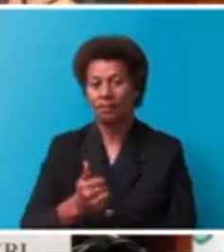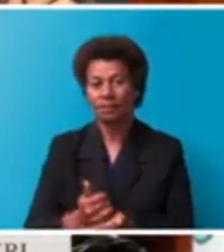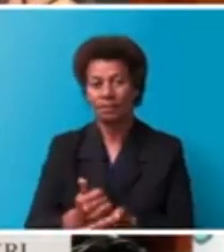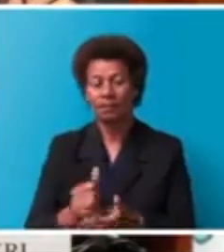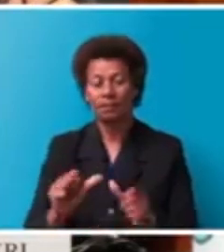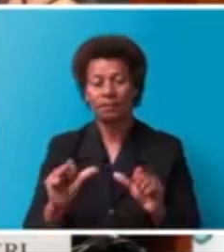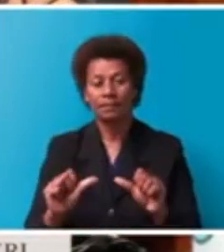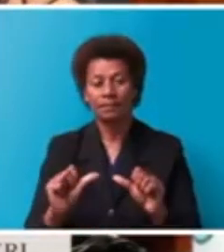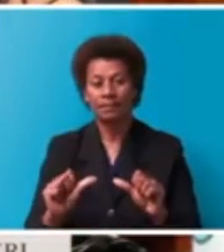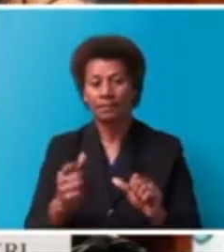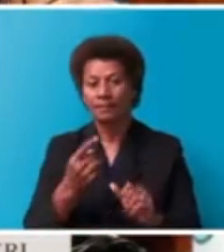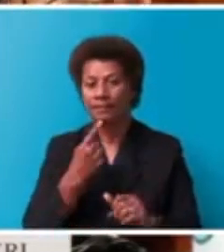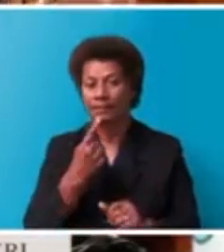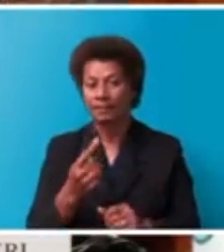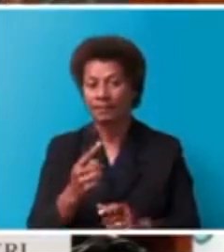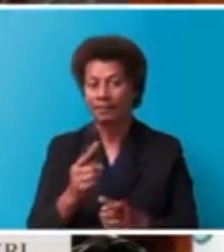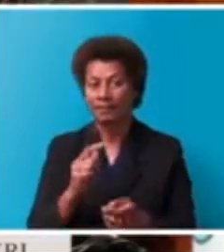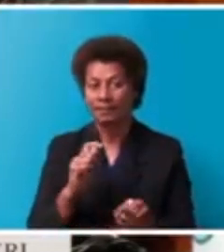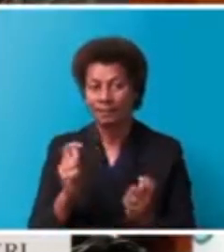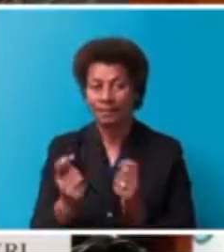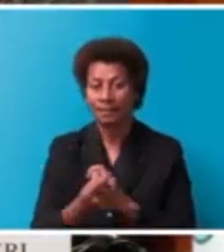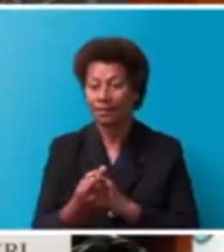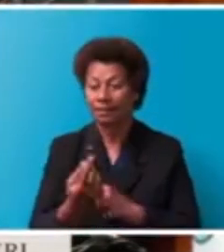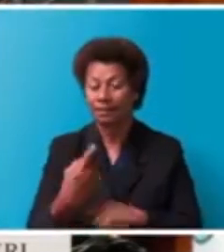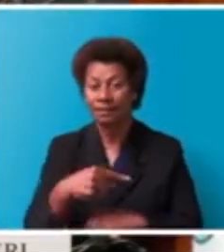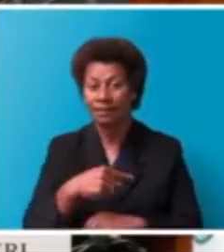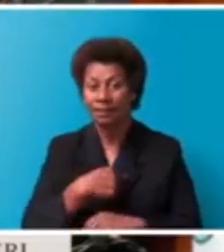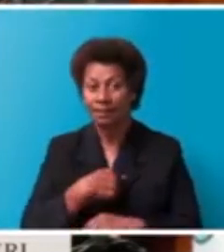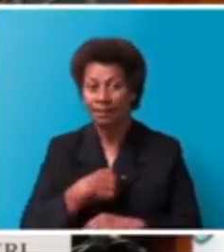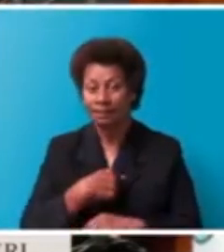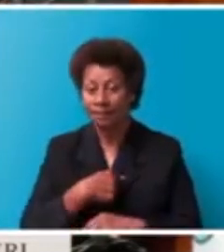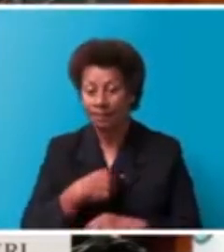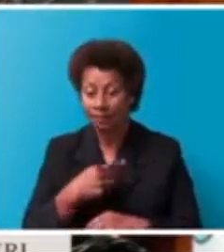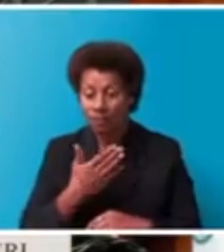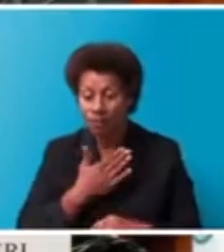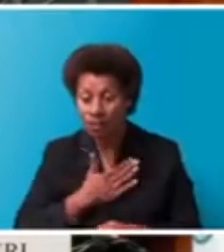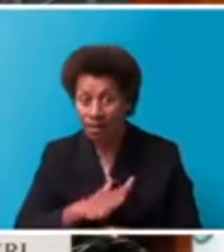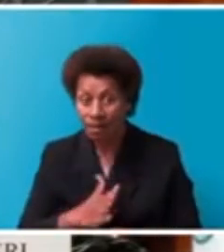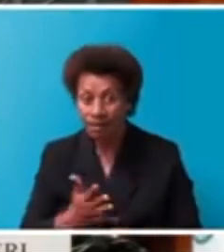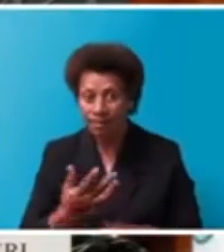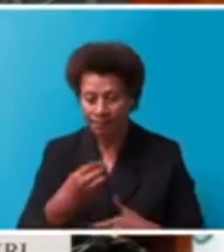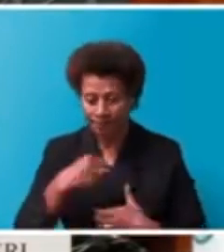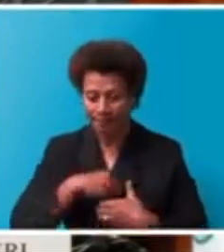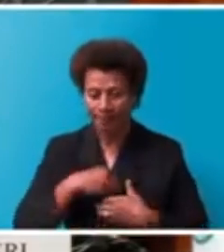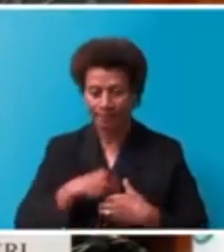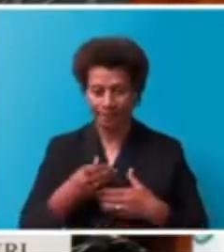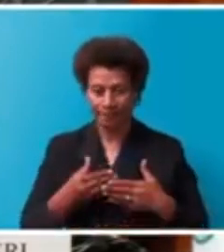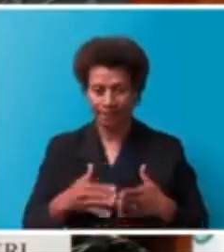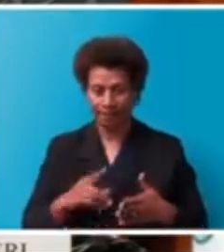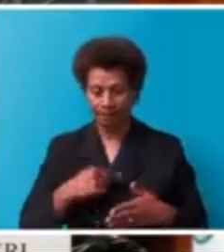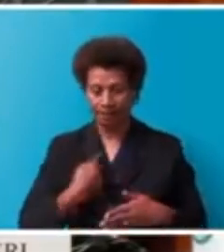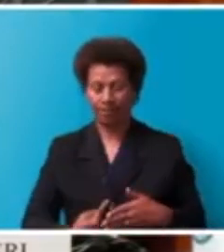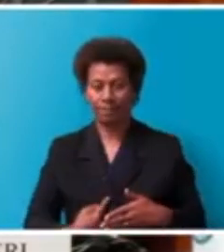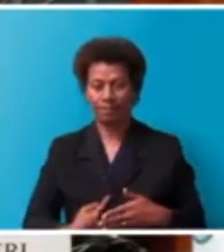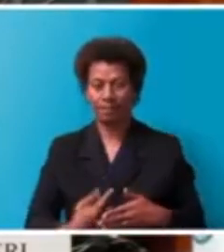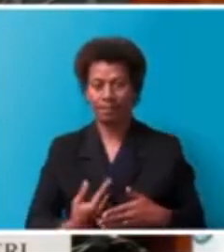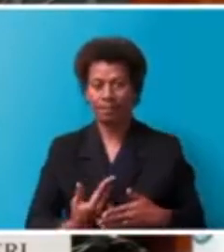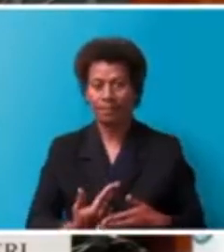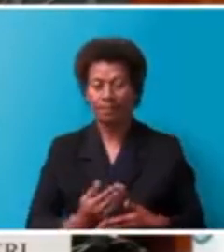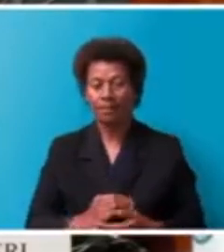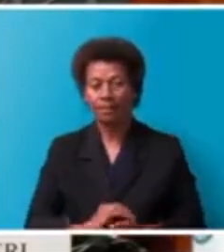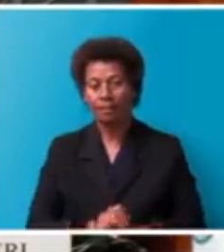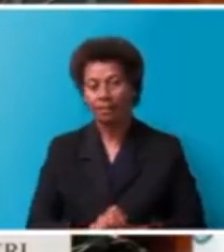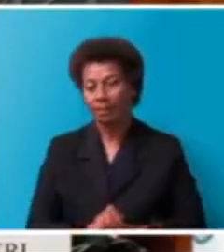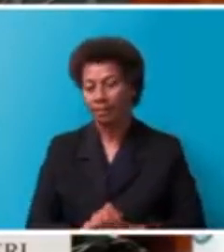statements. The change that we seek must start with us. Mr. Speaker, as we earnestly strive to